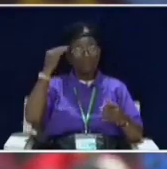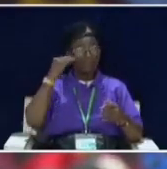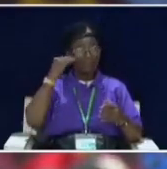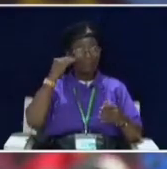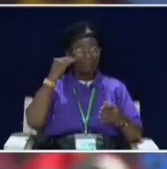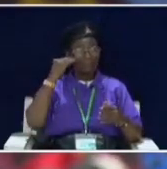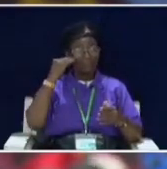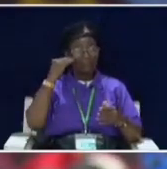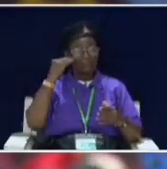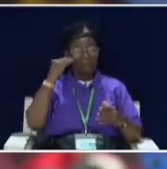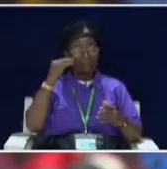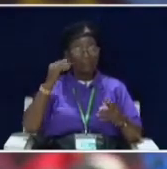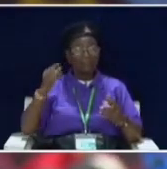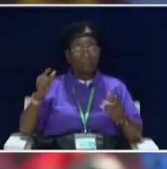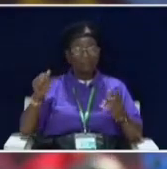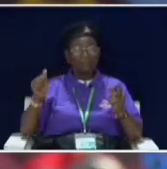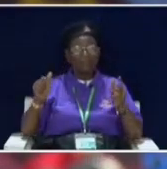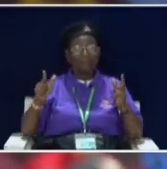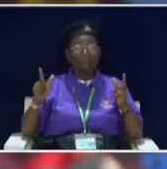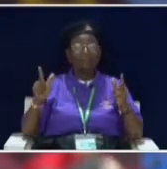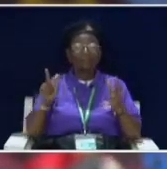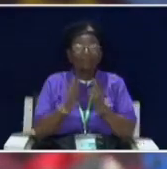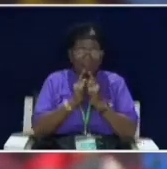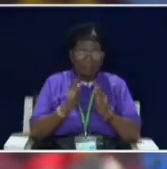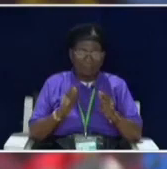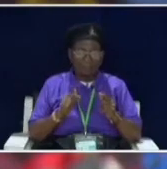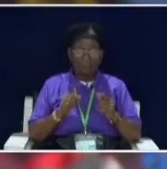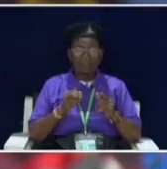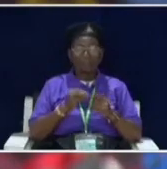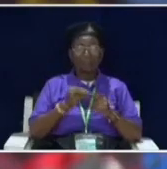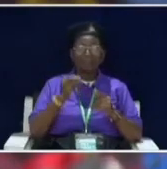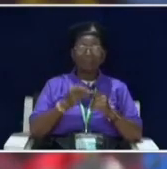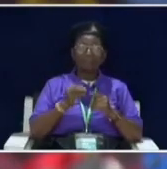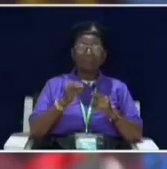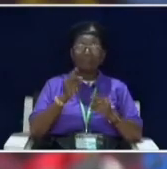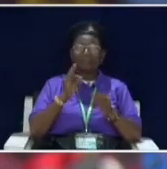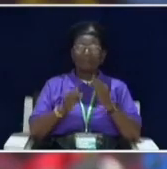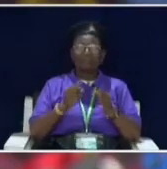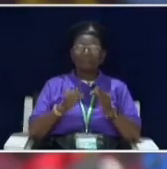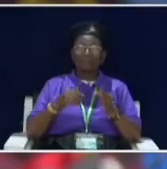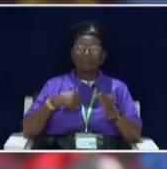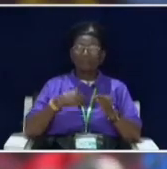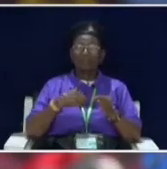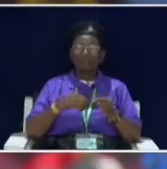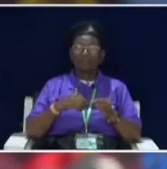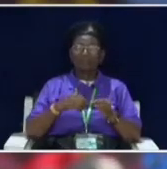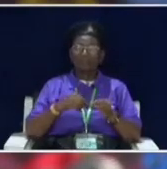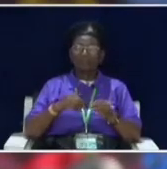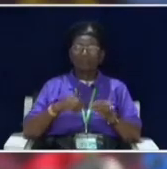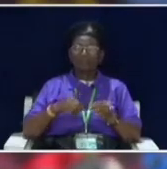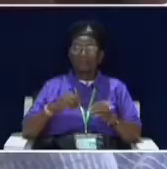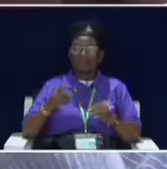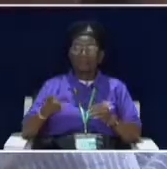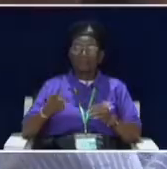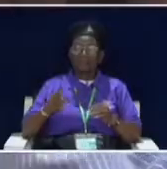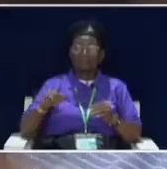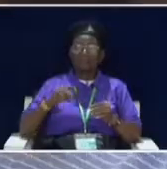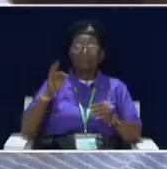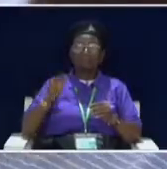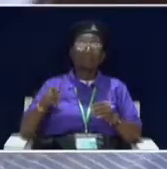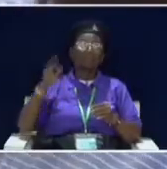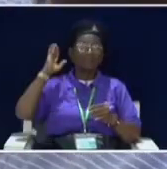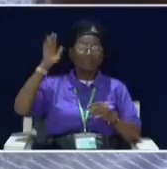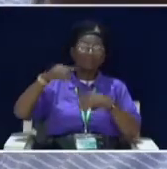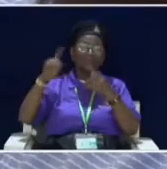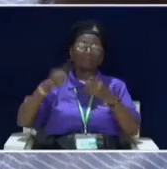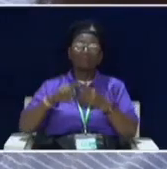wa. Or if we swerve either way, we will go into the deep river there and die.